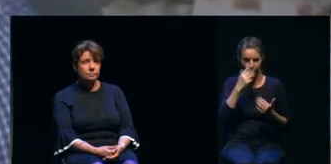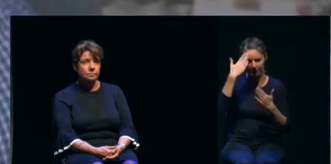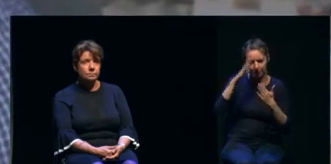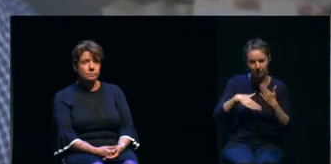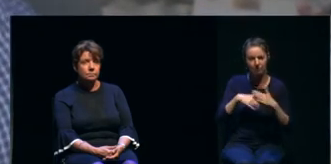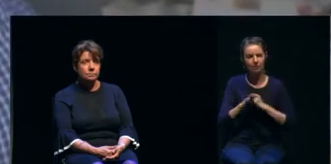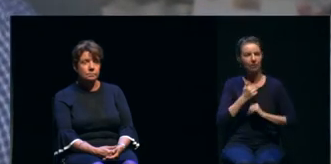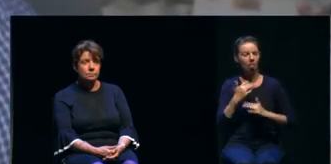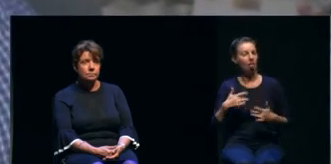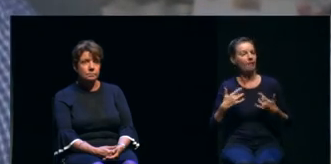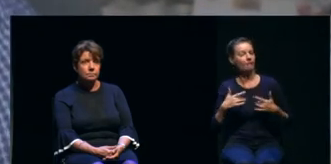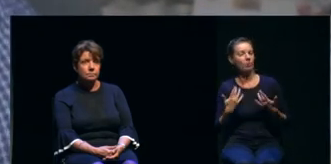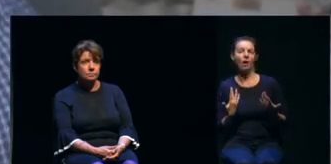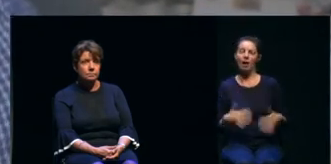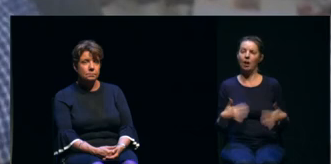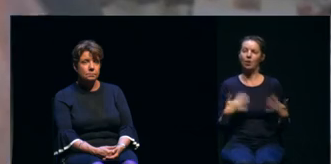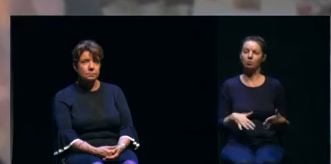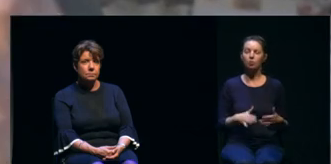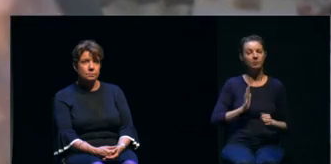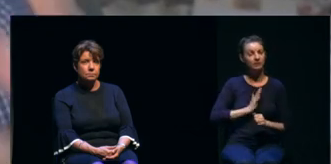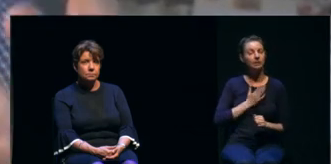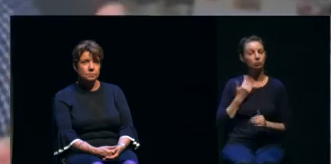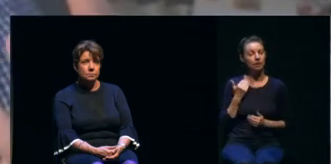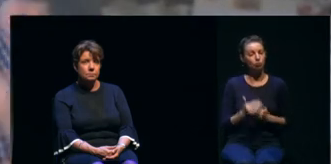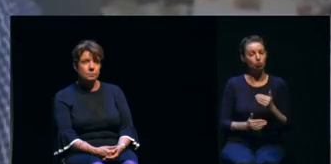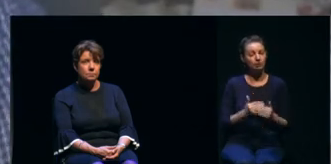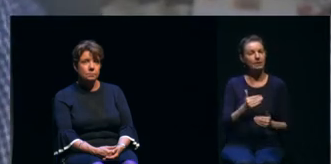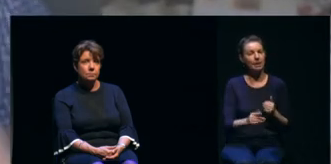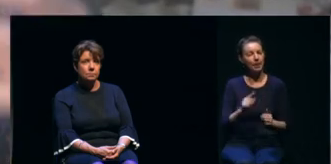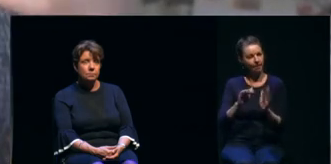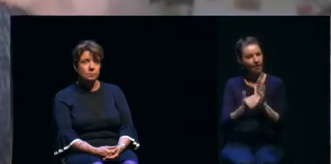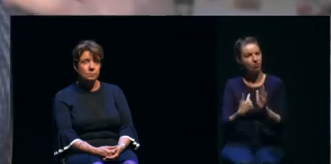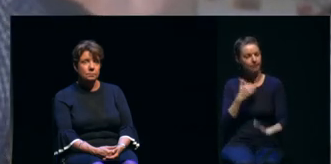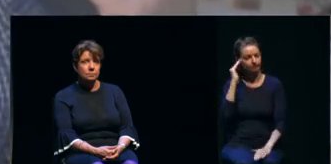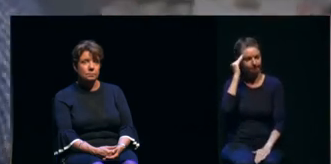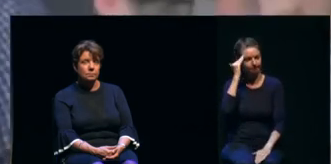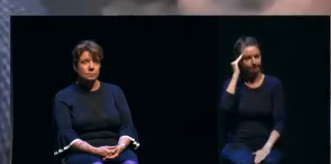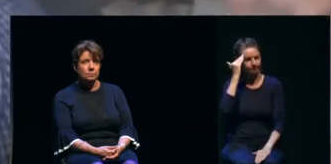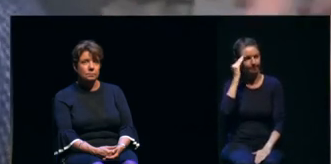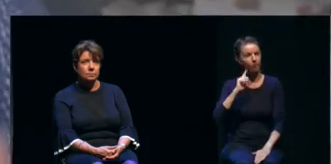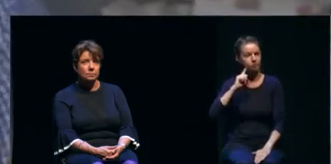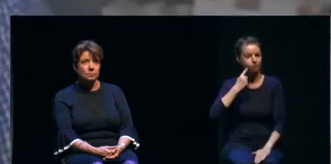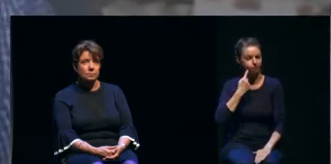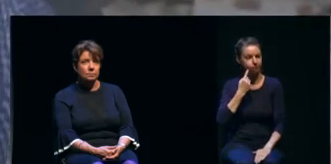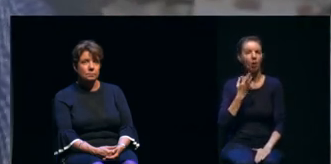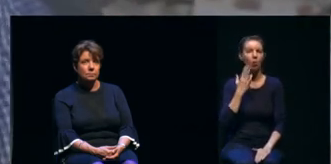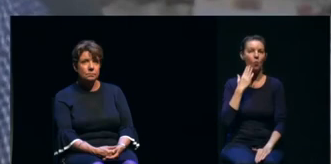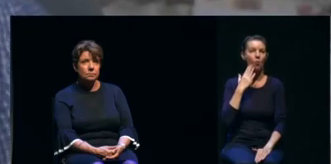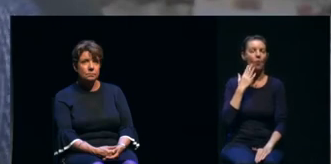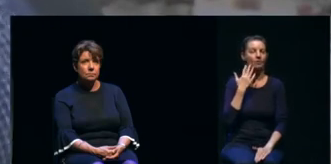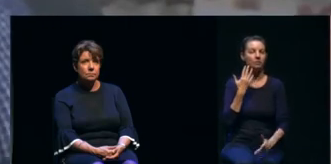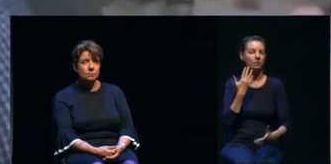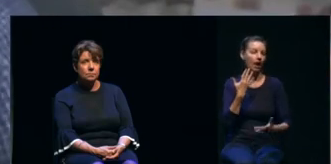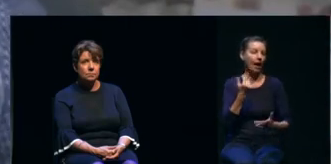been a process and one that I've really enjoyed. But, I, you know, I make a very conscious effort now that when I'm using my platform, particularly on Twitter, I've got a lot of